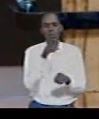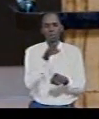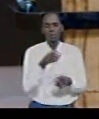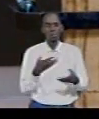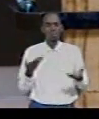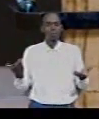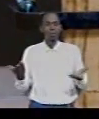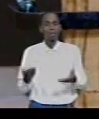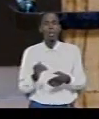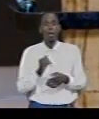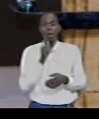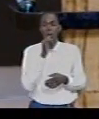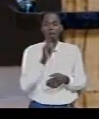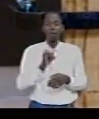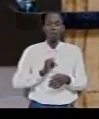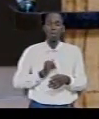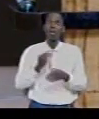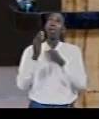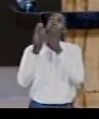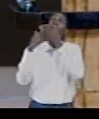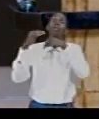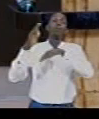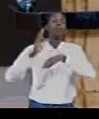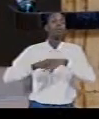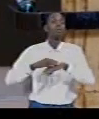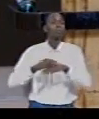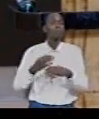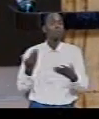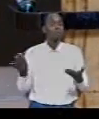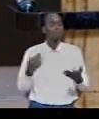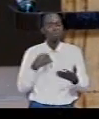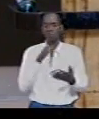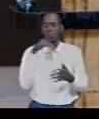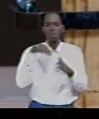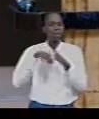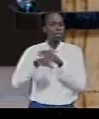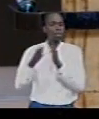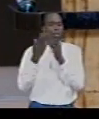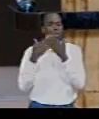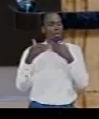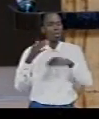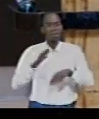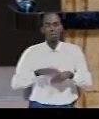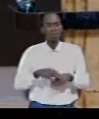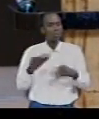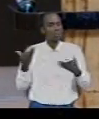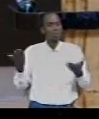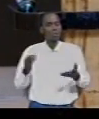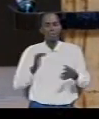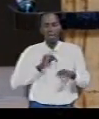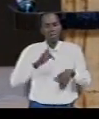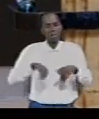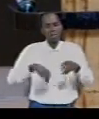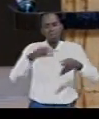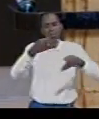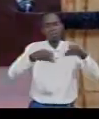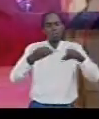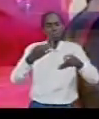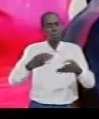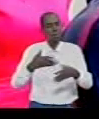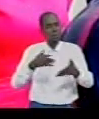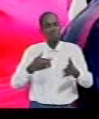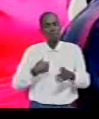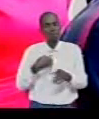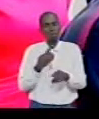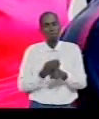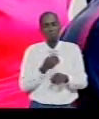I in heaven yet? If that is his weakness, don't I have my weakness? Then you are. You're defending, you're covering